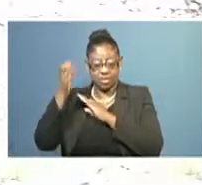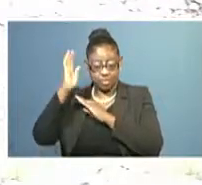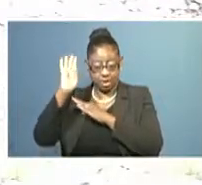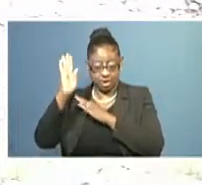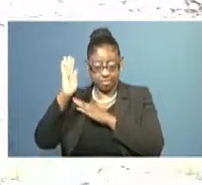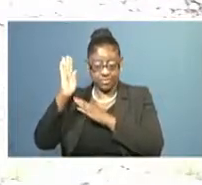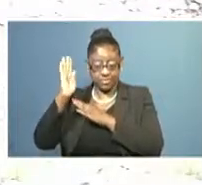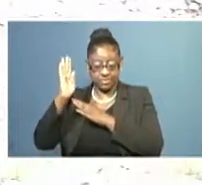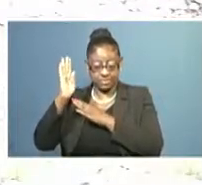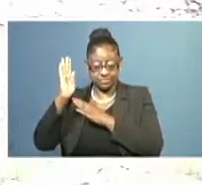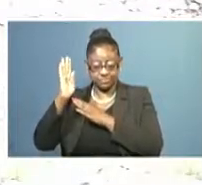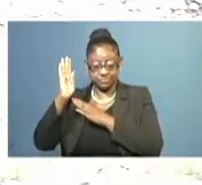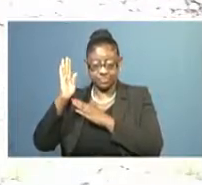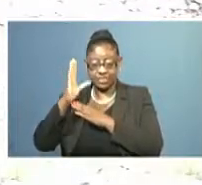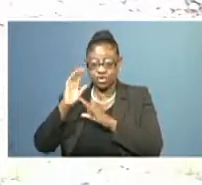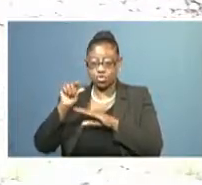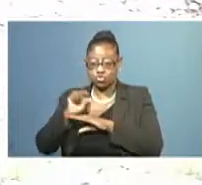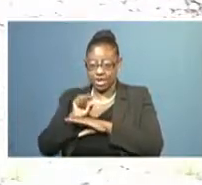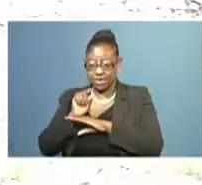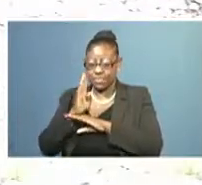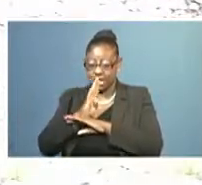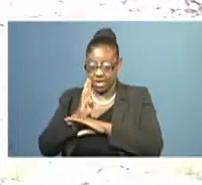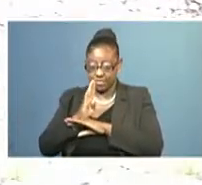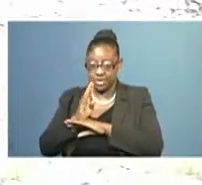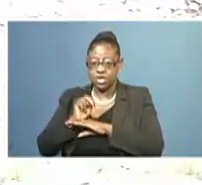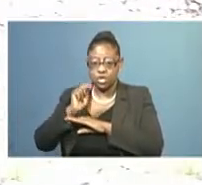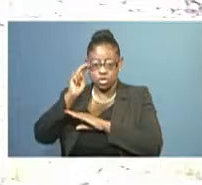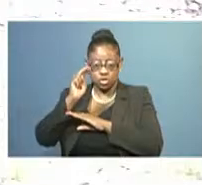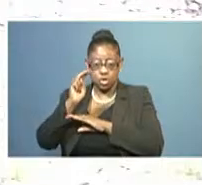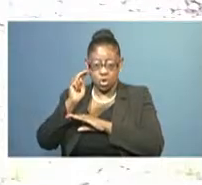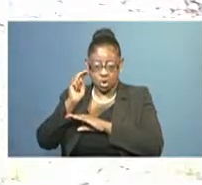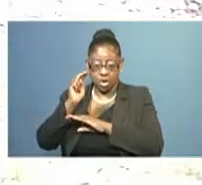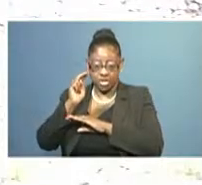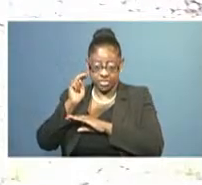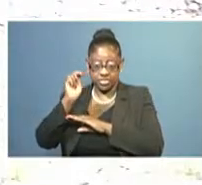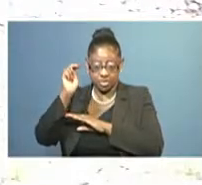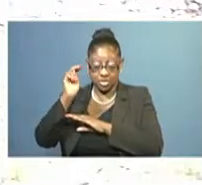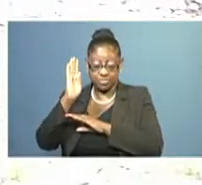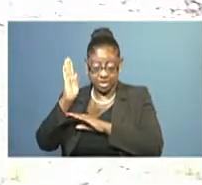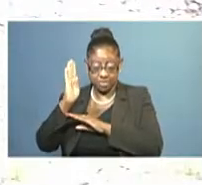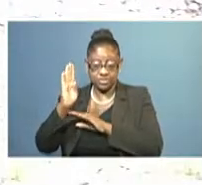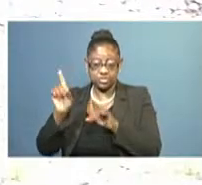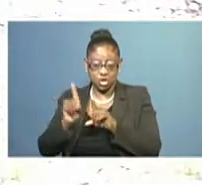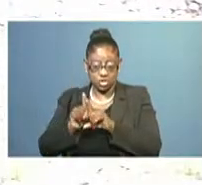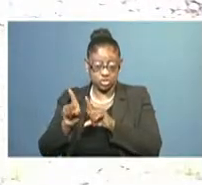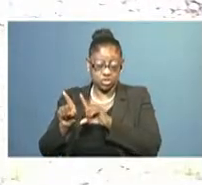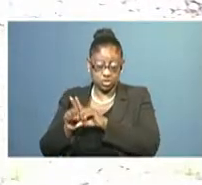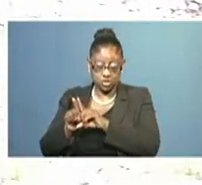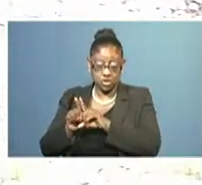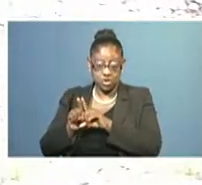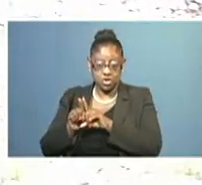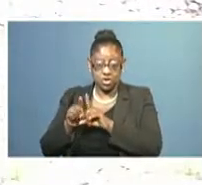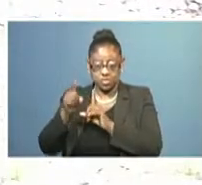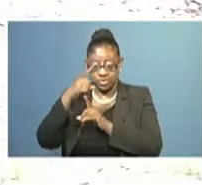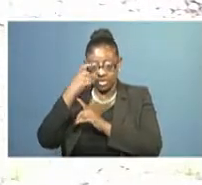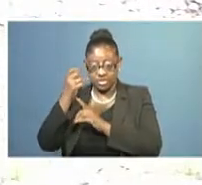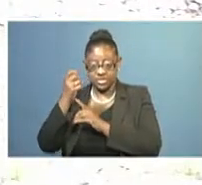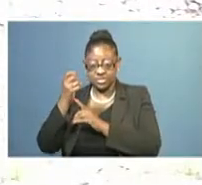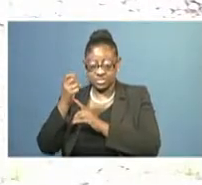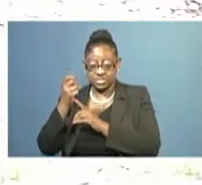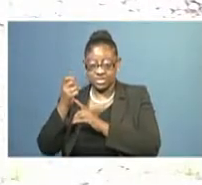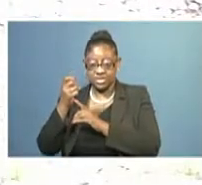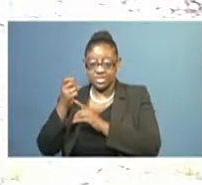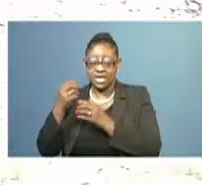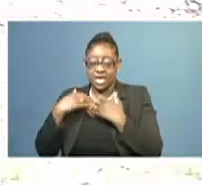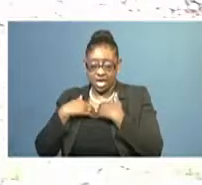Bahamas. Grand Bahama or the northern Bahamas has not been faring as well because they have been the recipients of